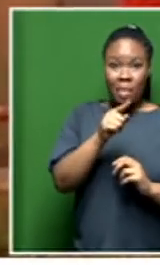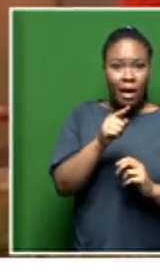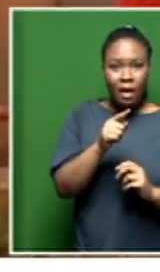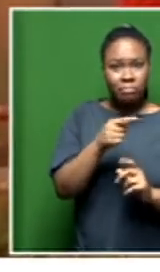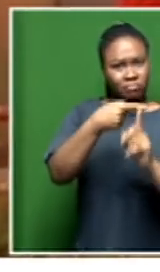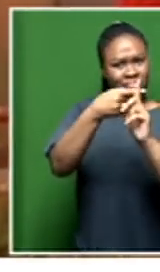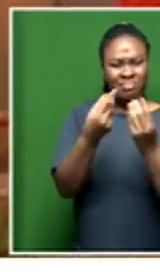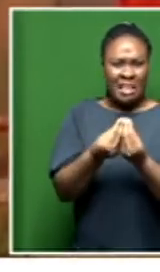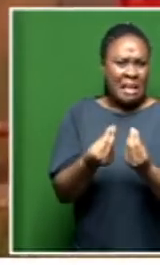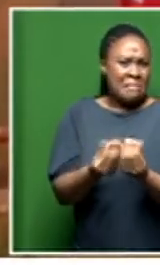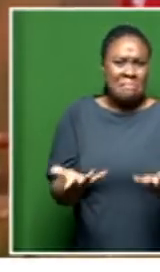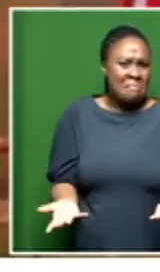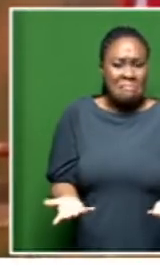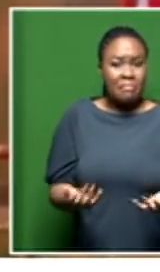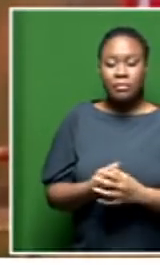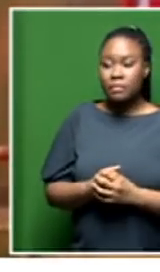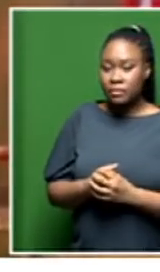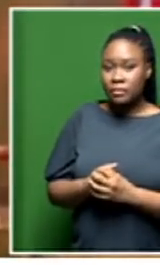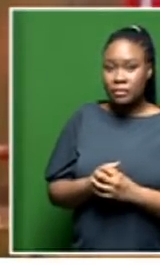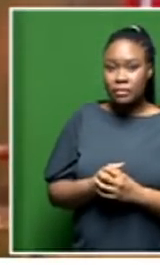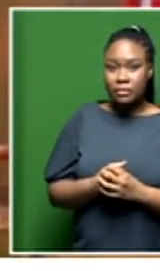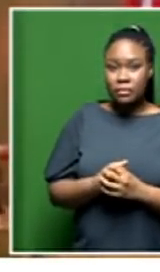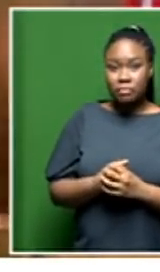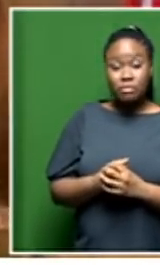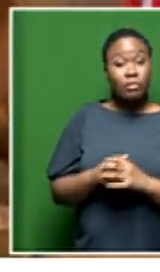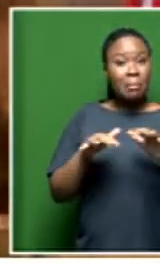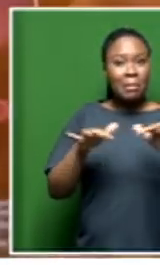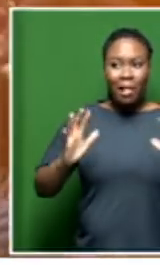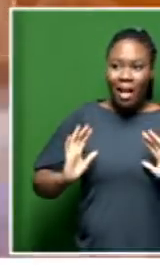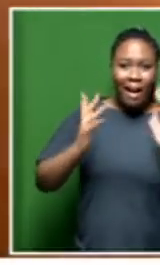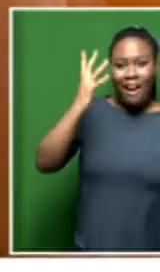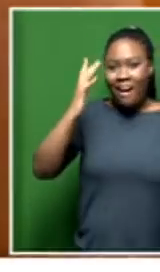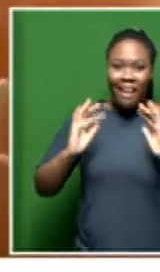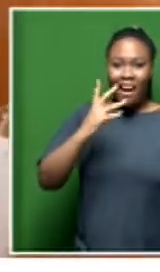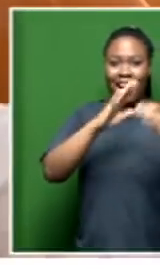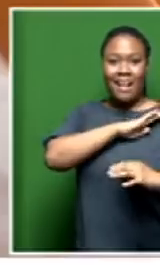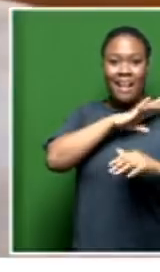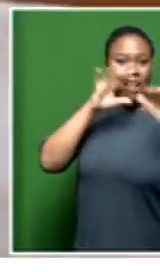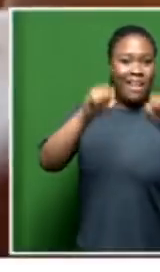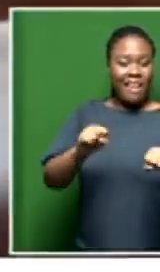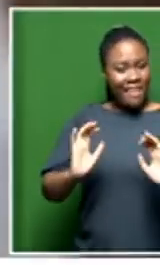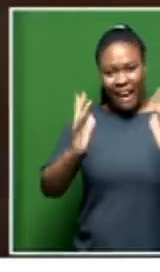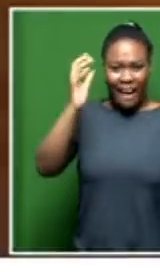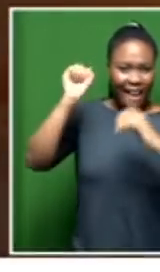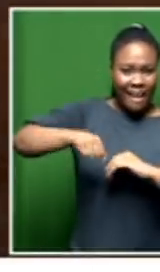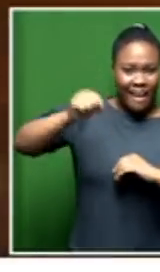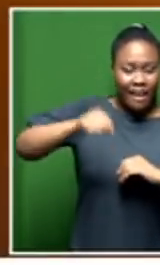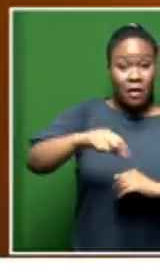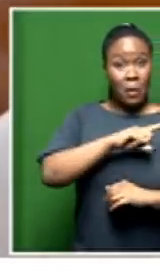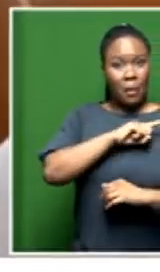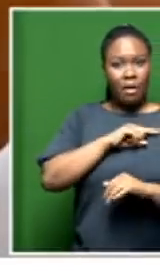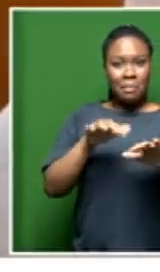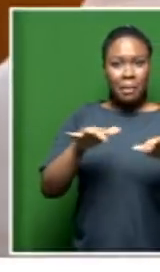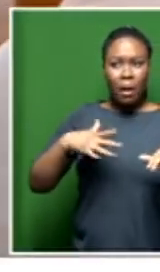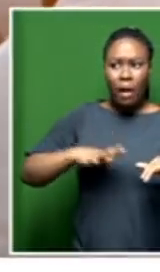this? Yes, indeed, people will celebrate, like I mentioned earlier, that the quest for survival for